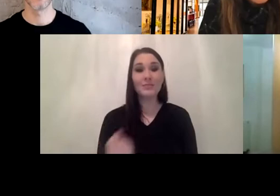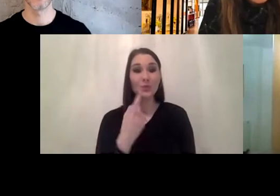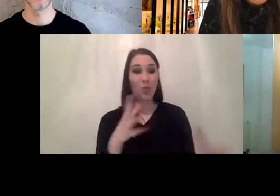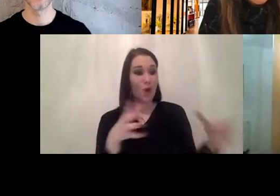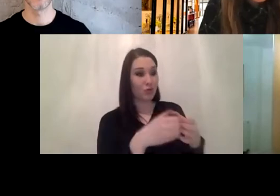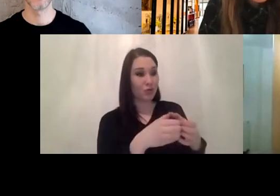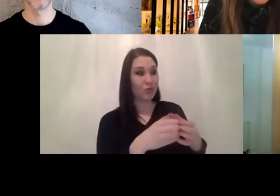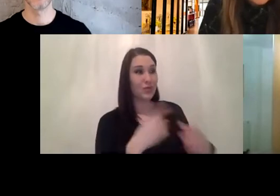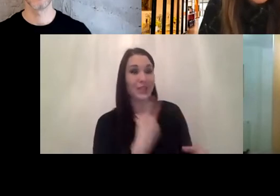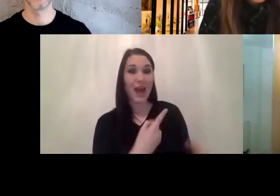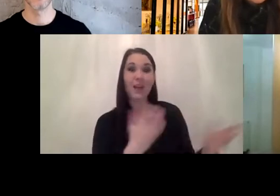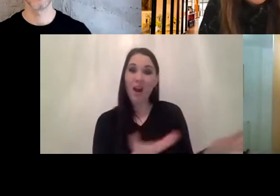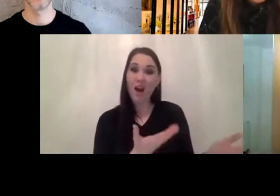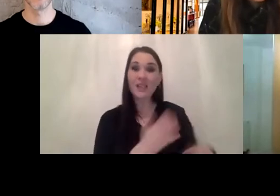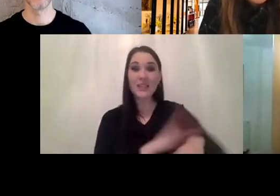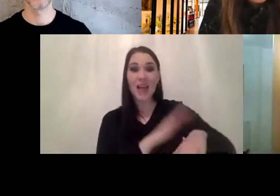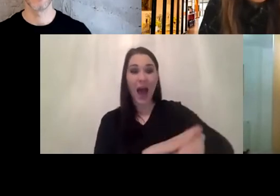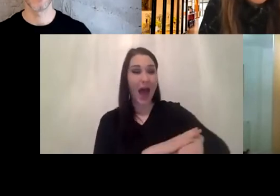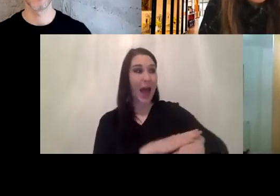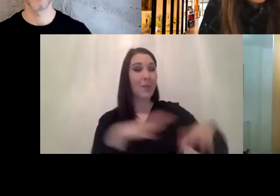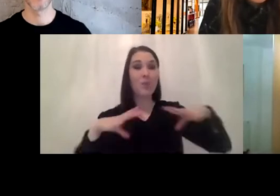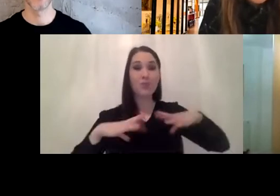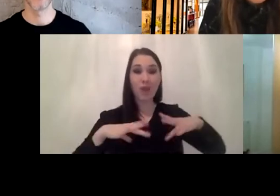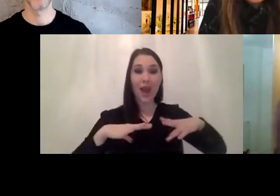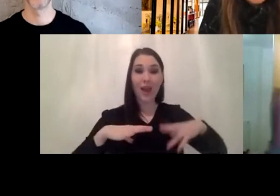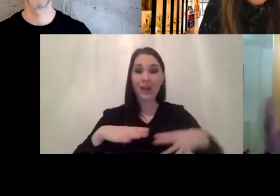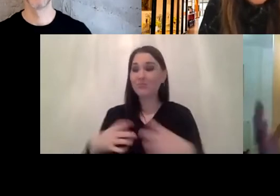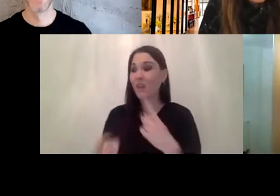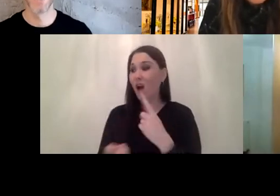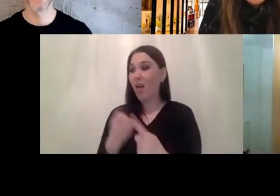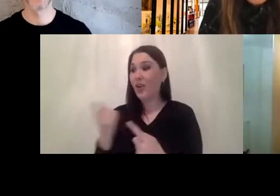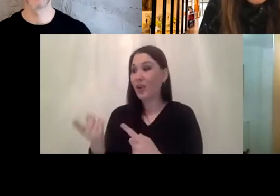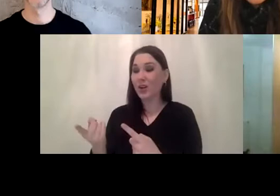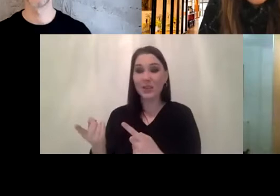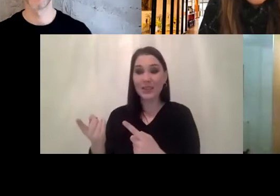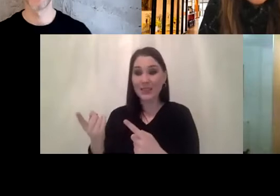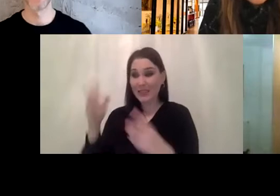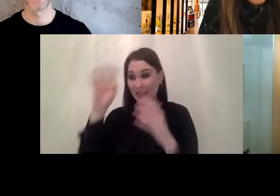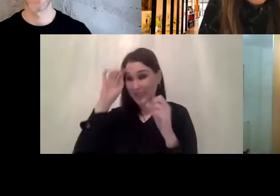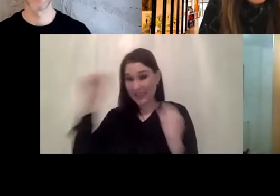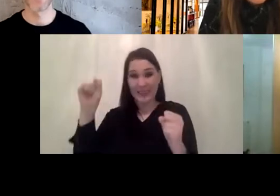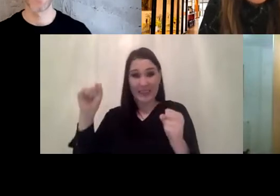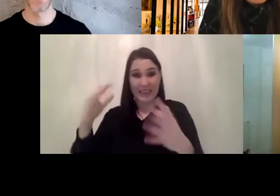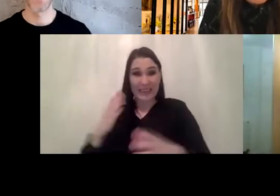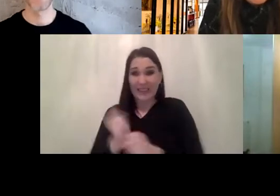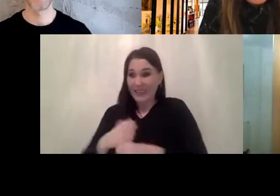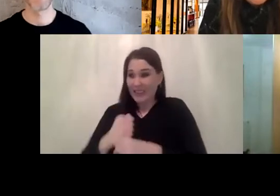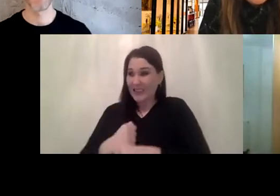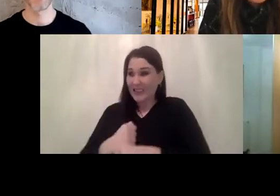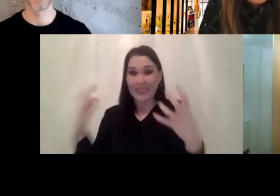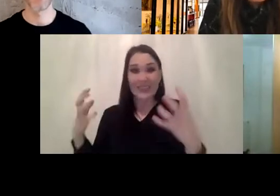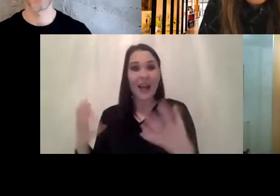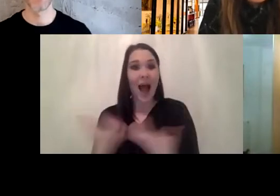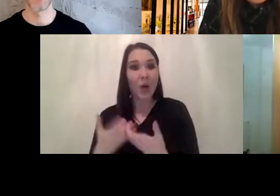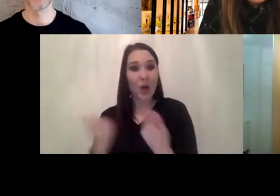out to, have a walk and take time, where some parents are sort of frantically pulling out their hair, to just, how am I going to cope with this